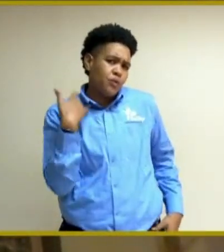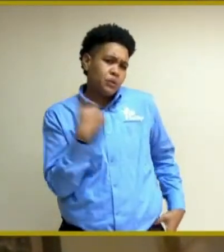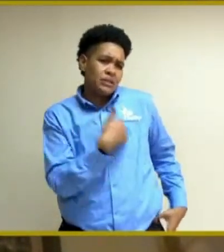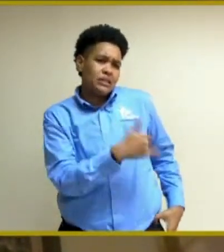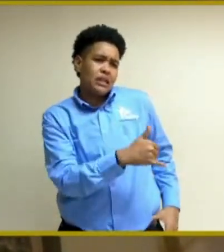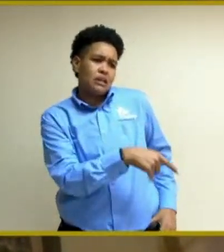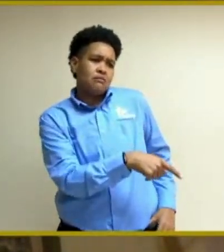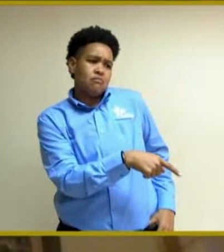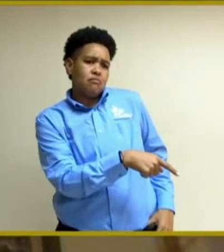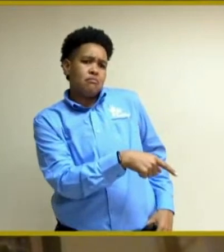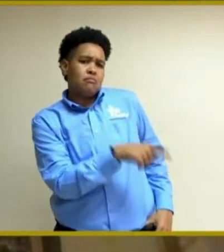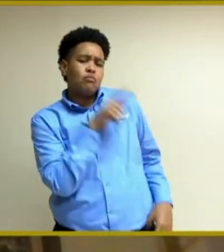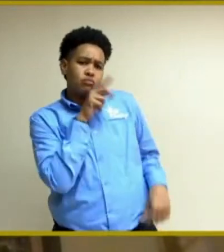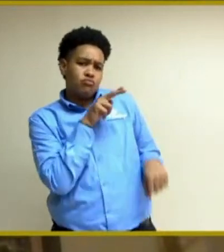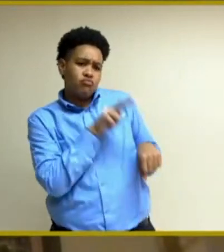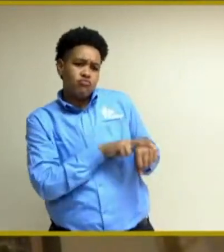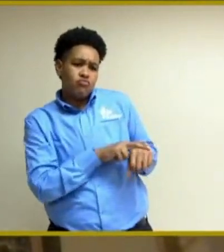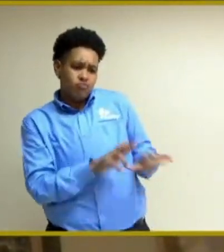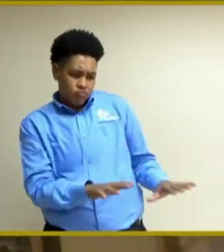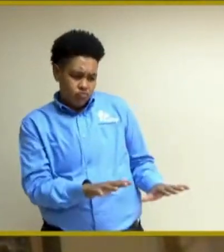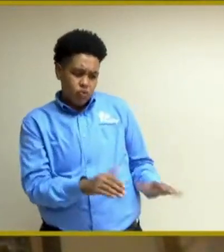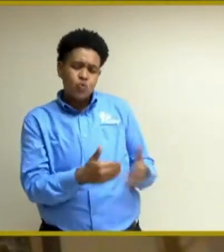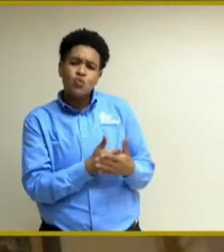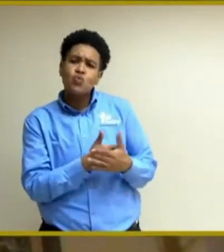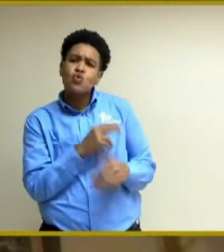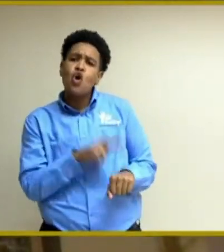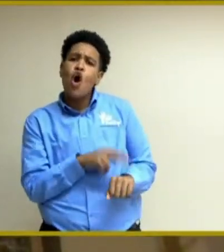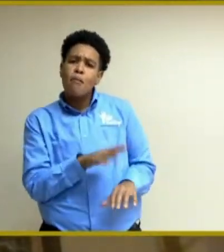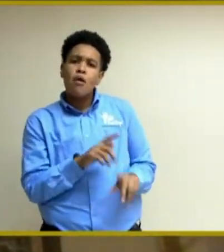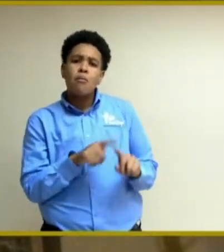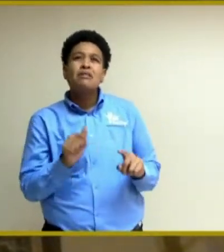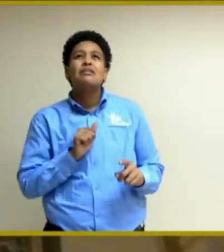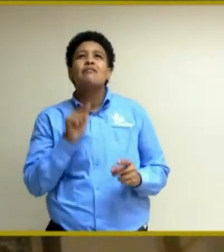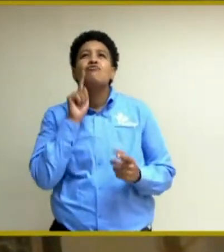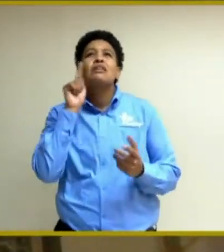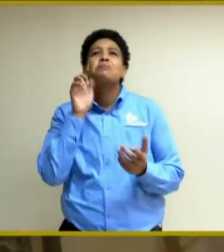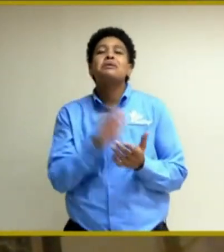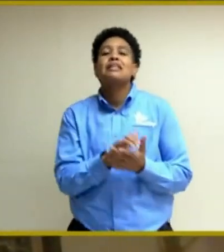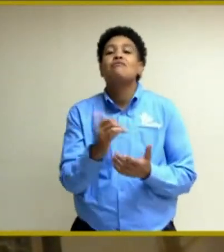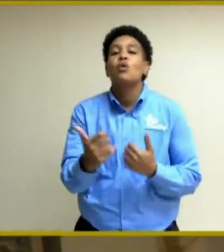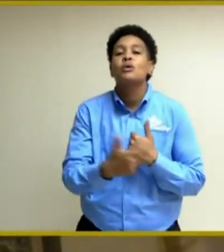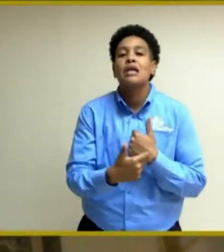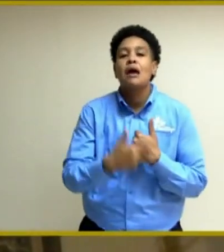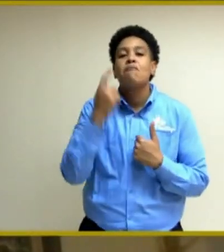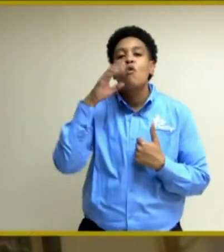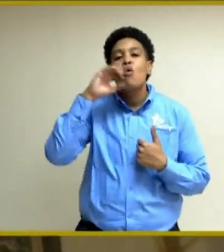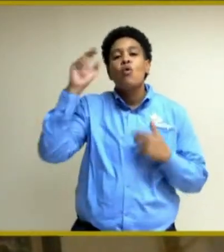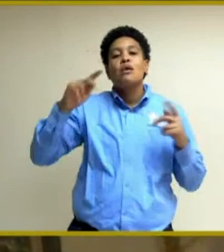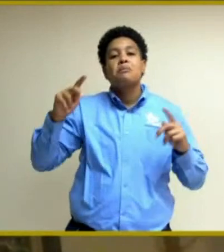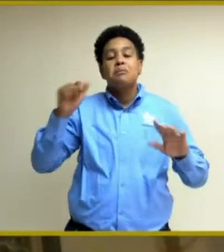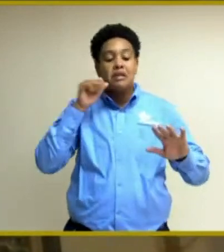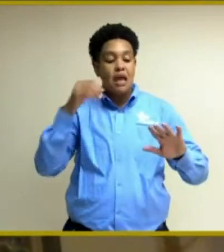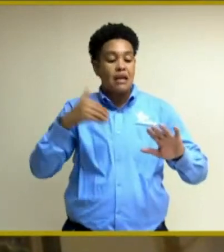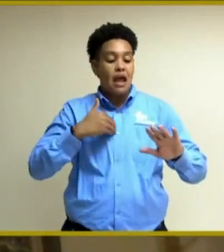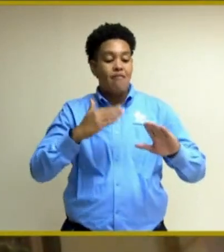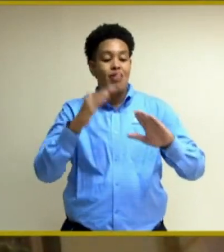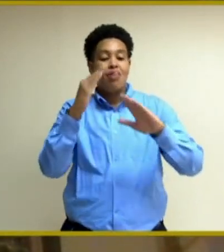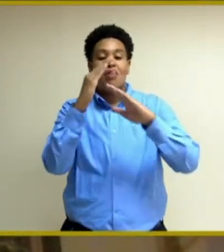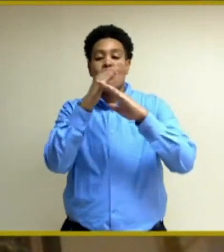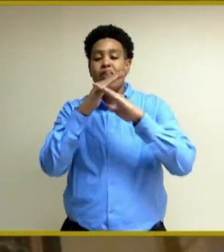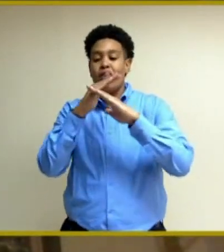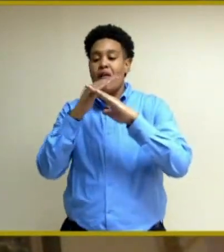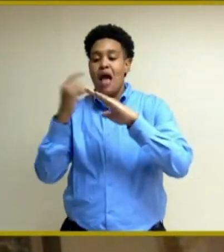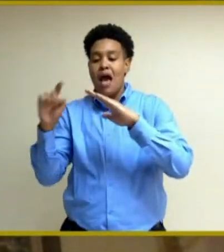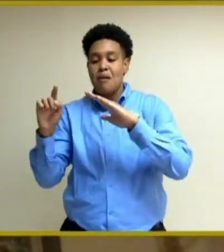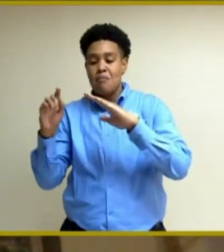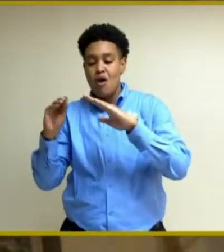it's going to be normal, a new normal. But I do believe it's time for older people to not have the restriction,